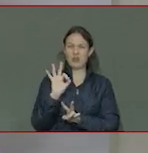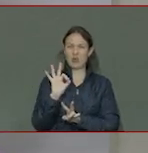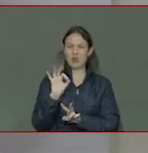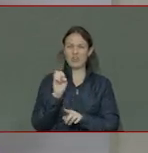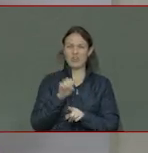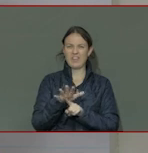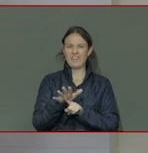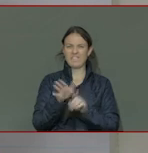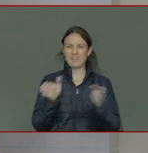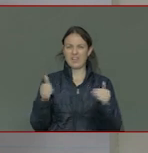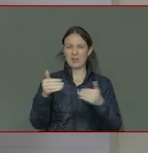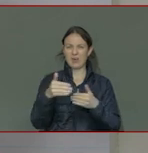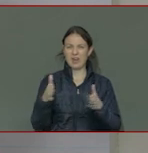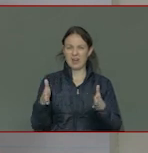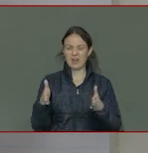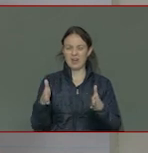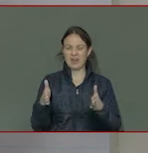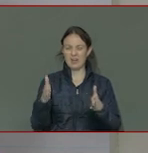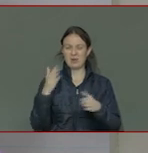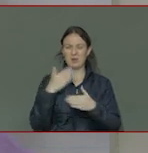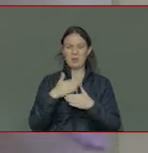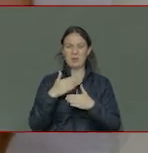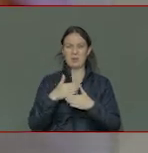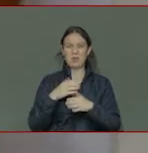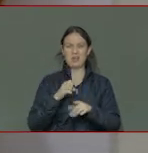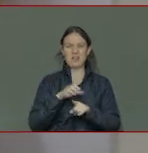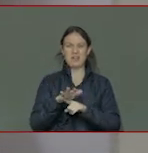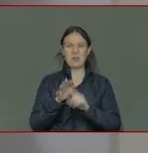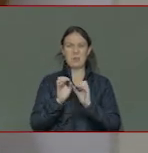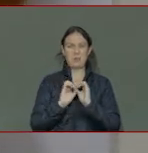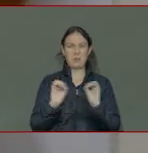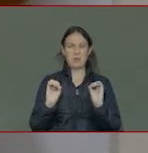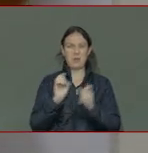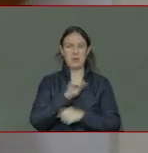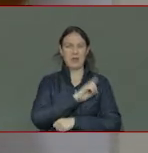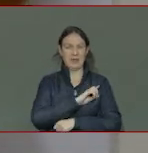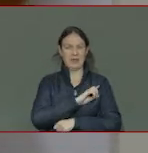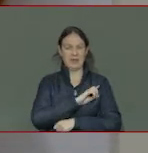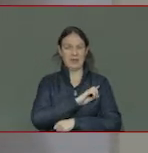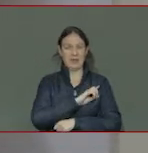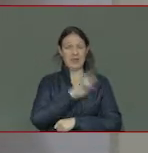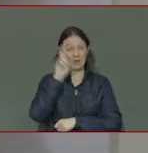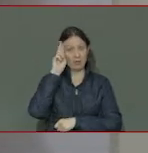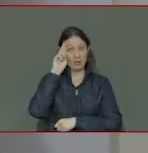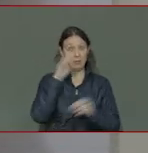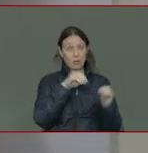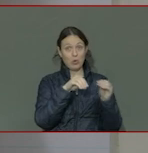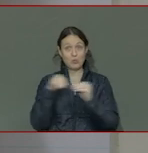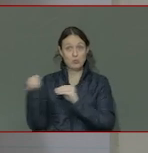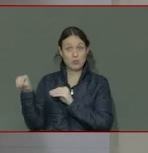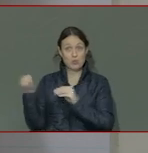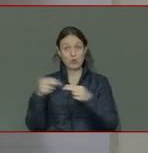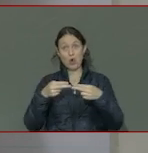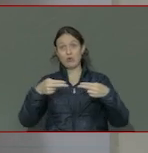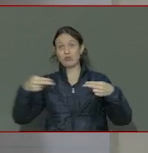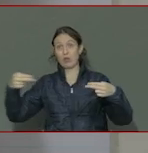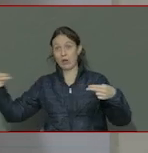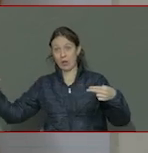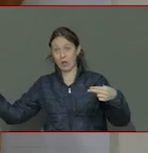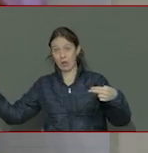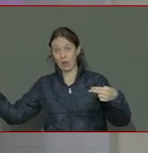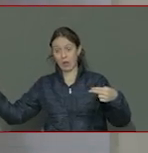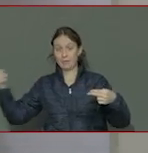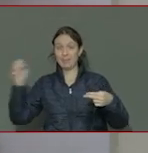do no work on the crate. Now the motion is horizontal and the force are